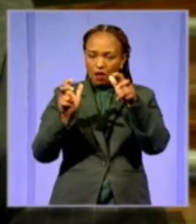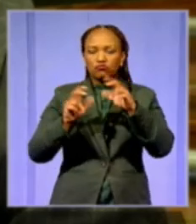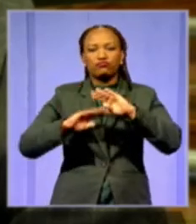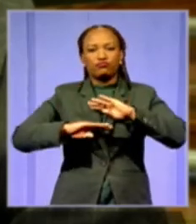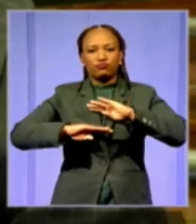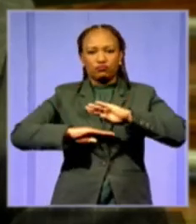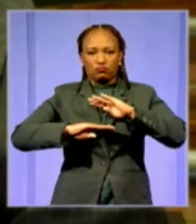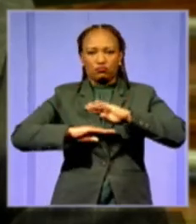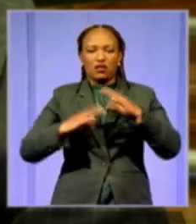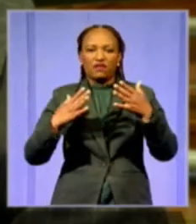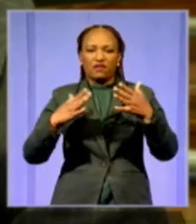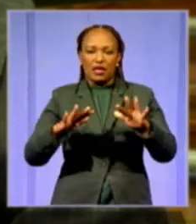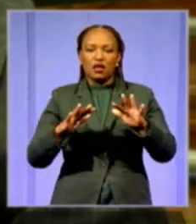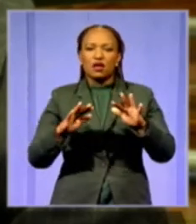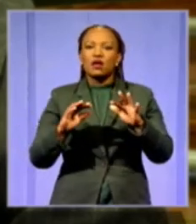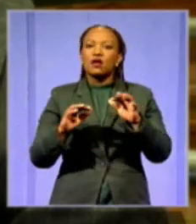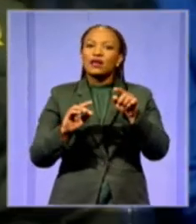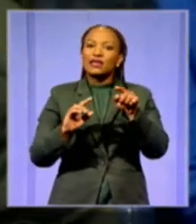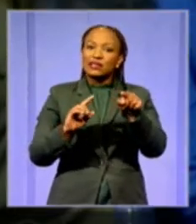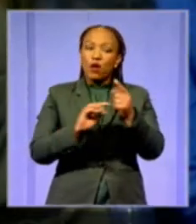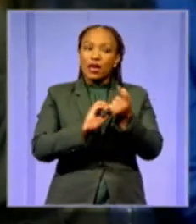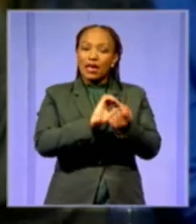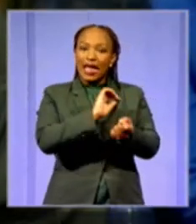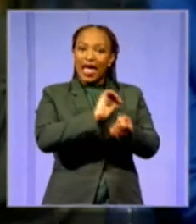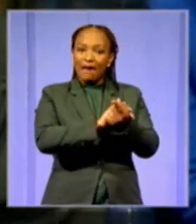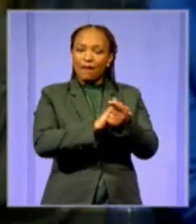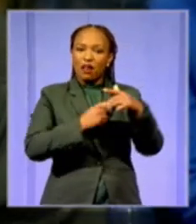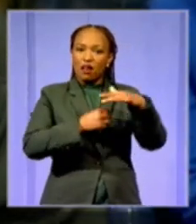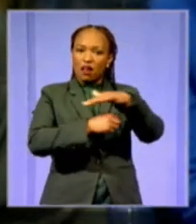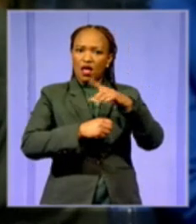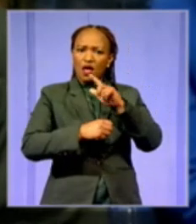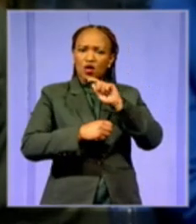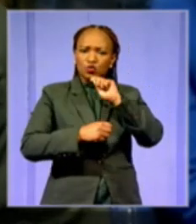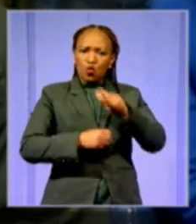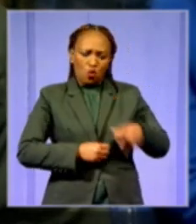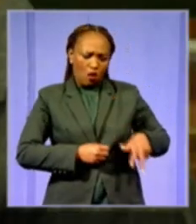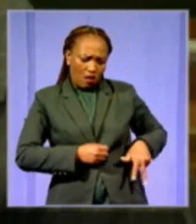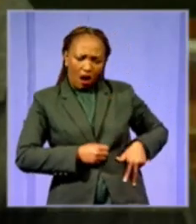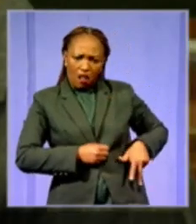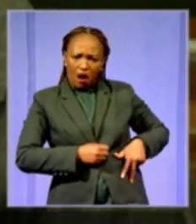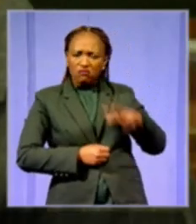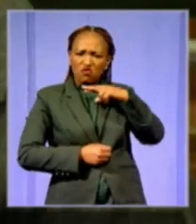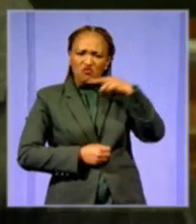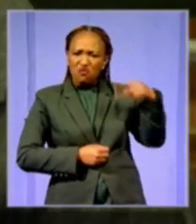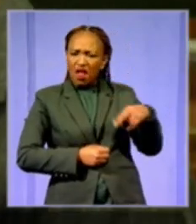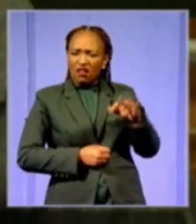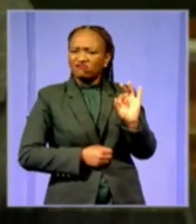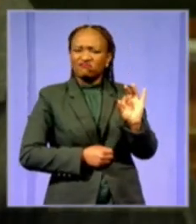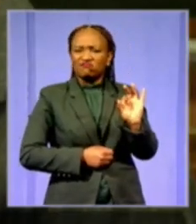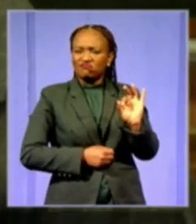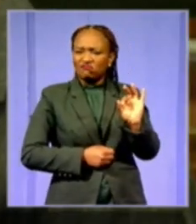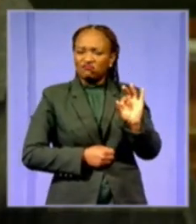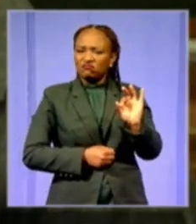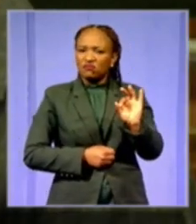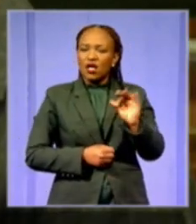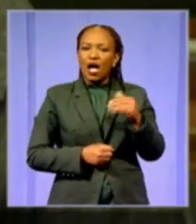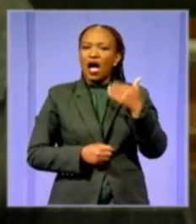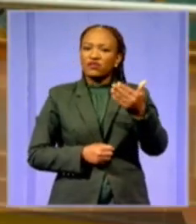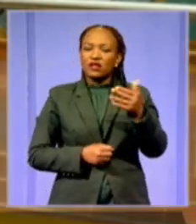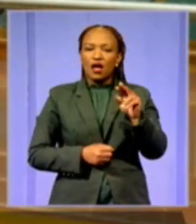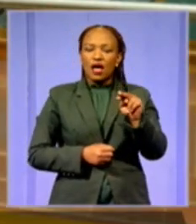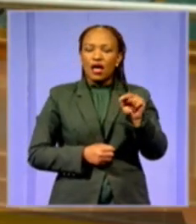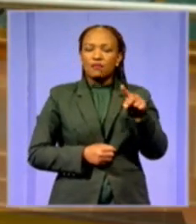gore tlhobolo e neng e tshotswe ka letsatsi la tiragalo e ne e se ya boammaruri. Kgotlatshekelo ga ya nna kgatlhanong le beili morago ga